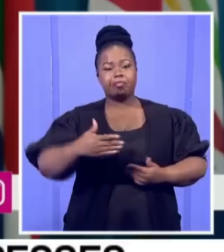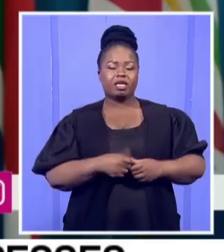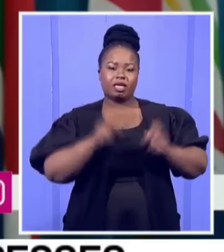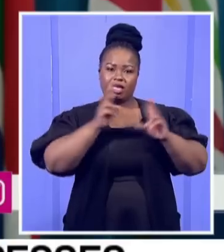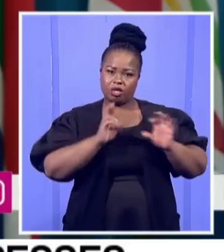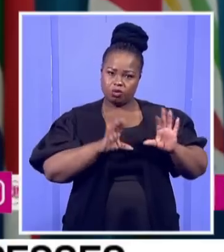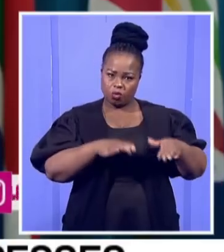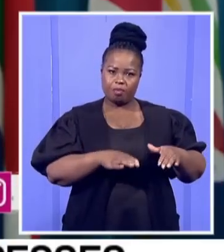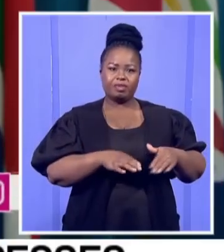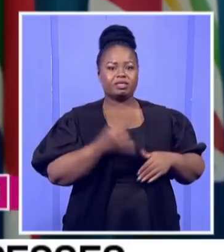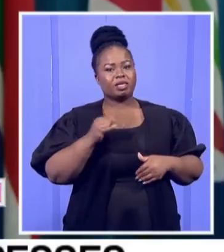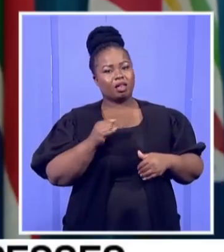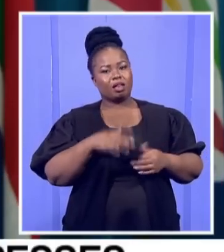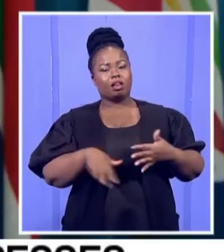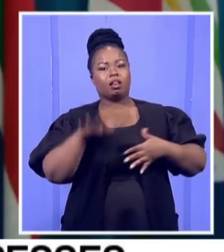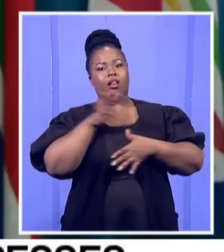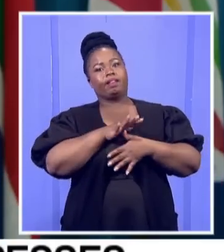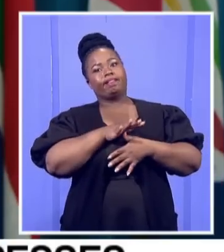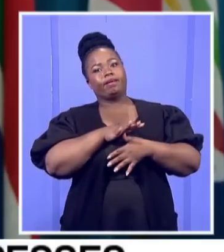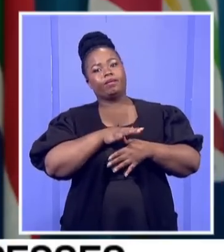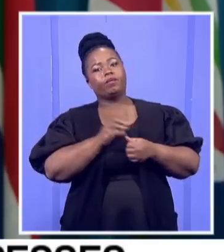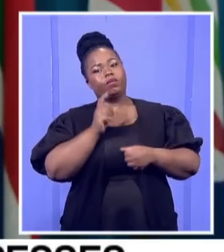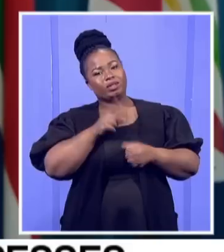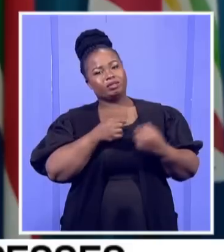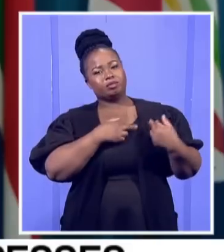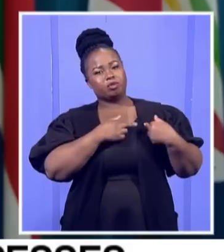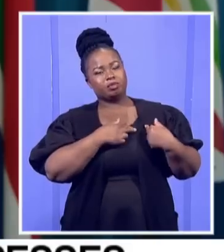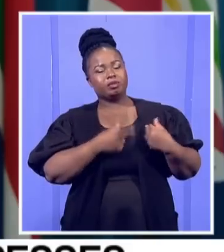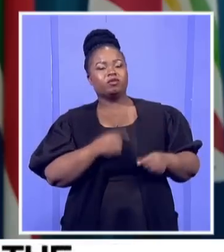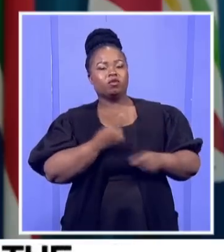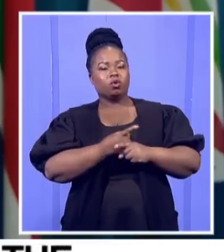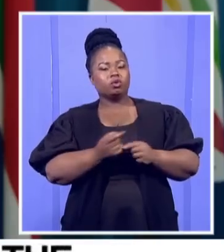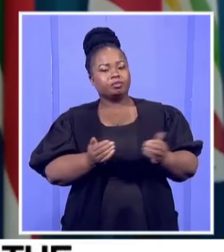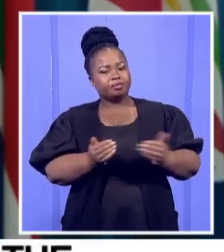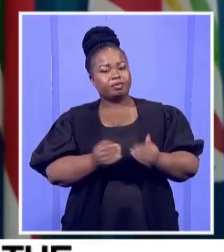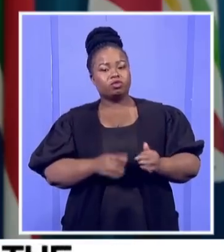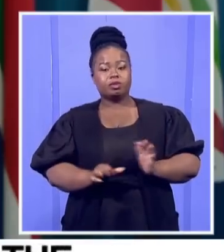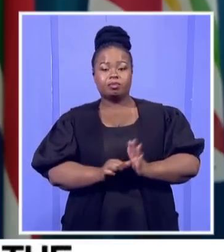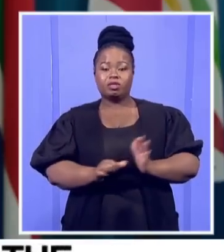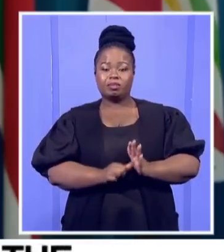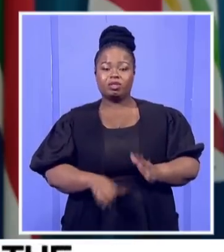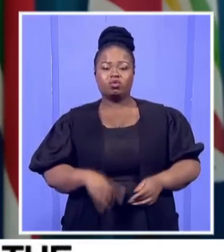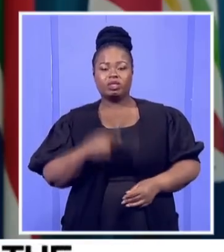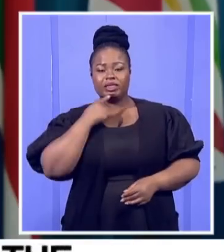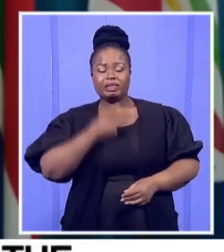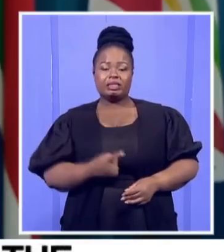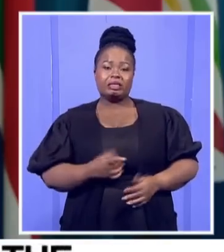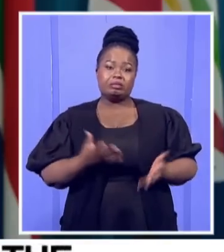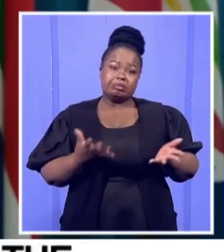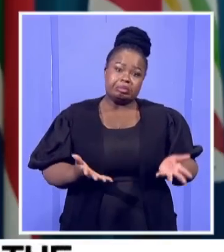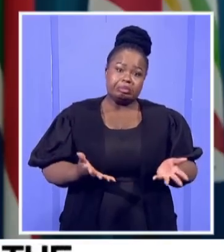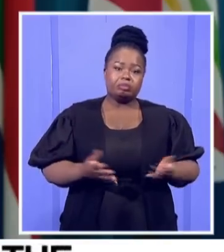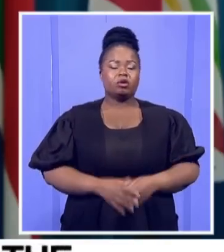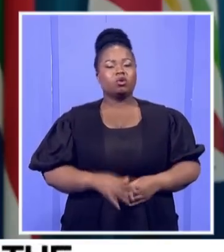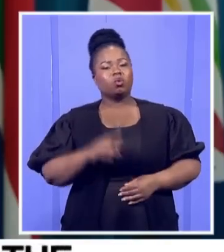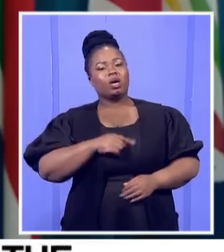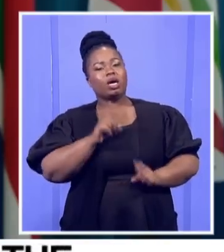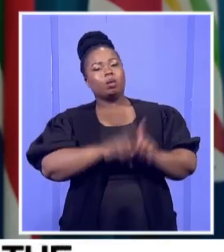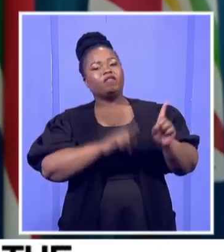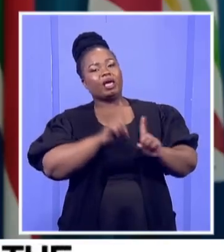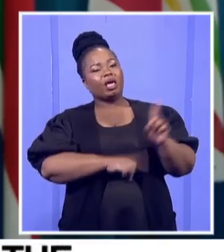still going to be central to our recovery. And it's critical that rather than being scapegoated for the failed